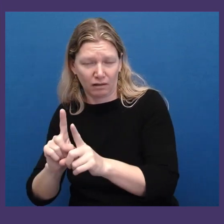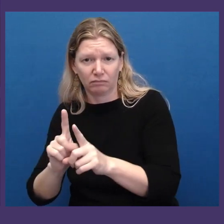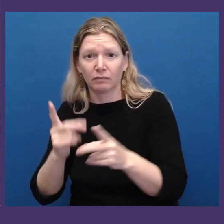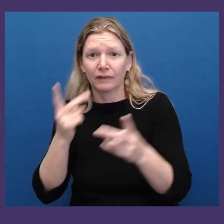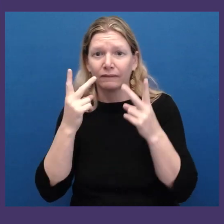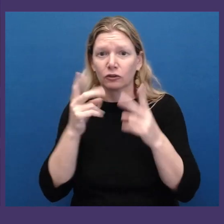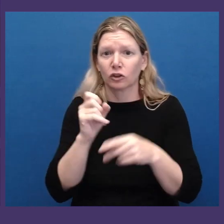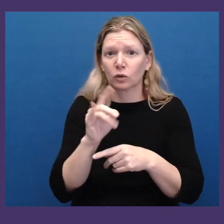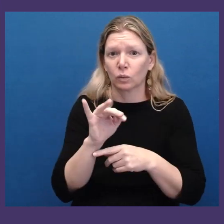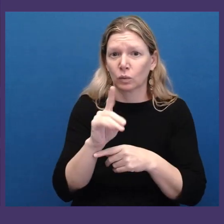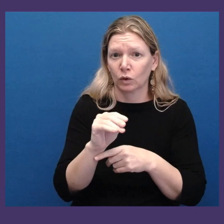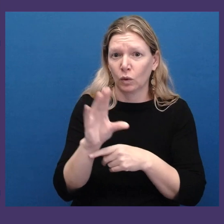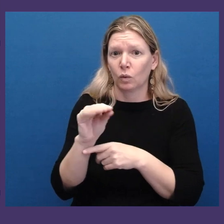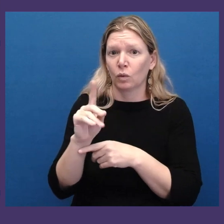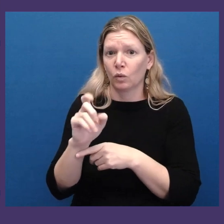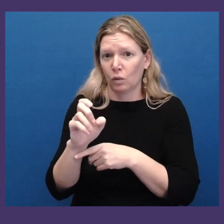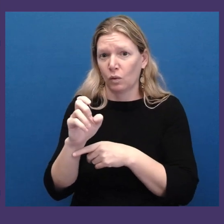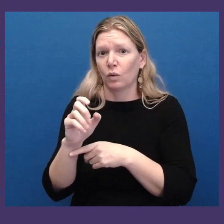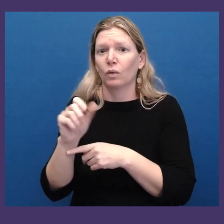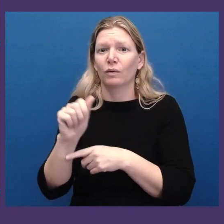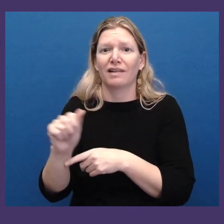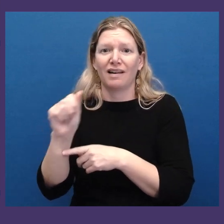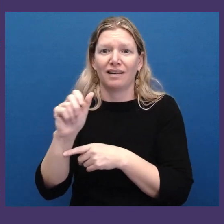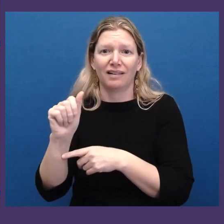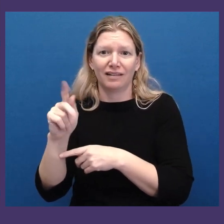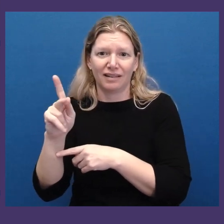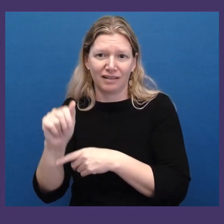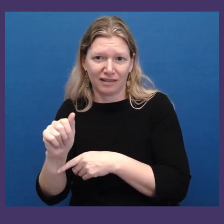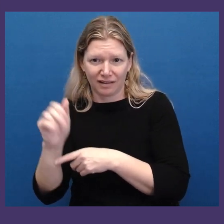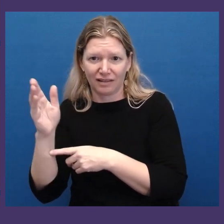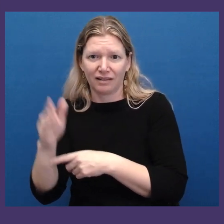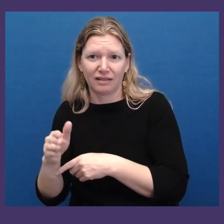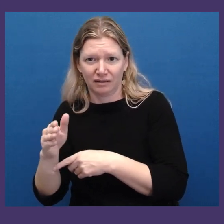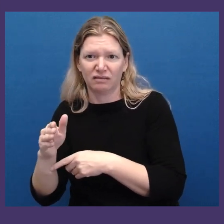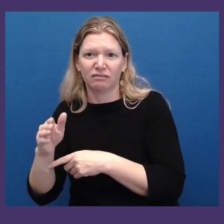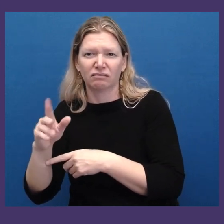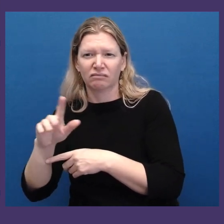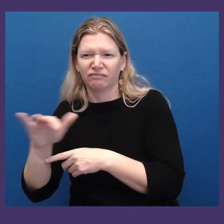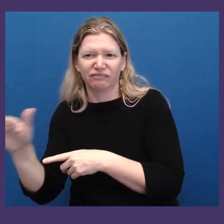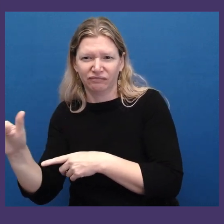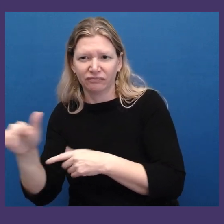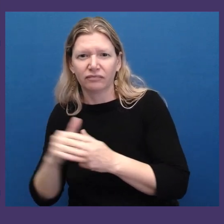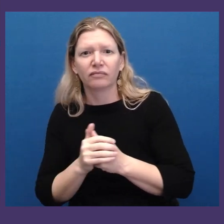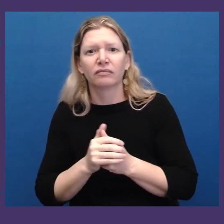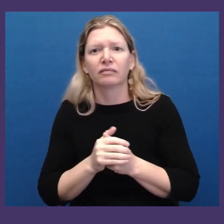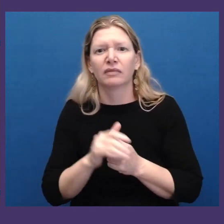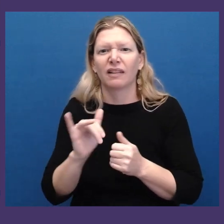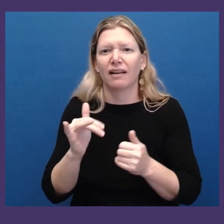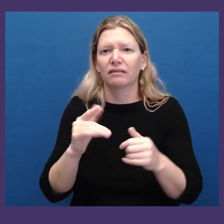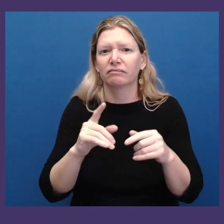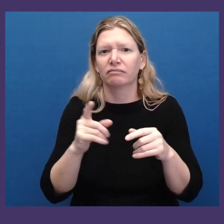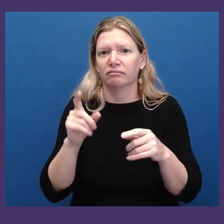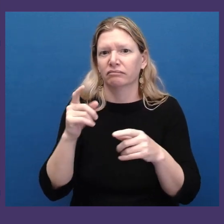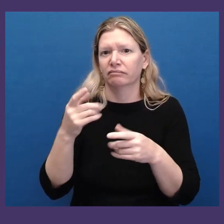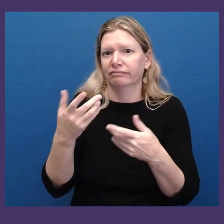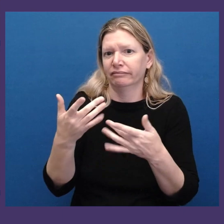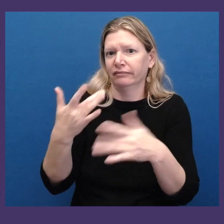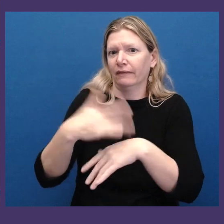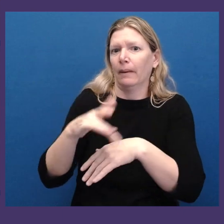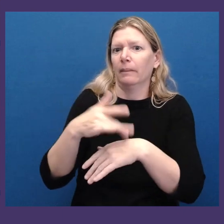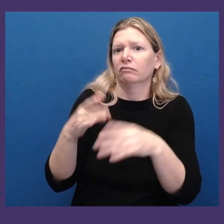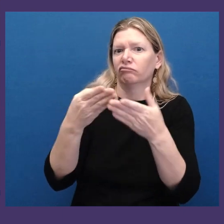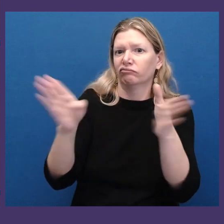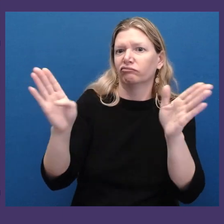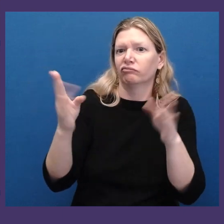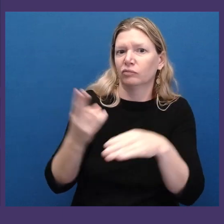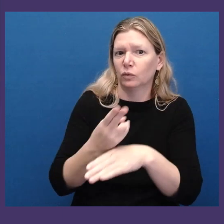aka.ms/vision for Copilot. Now, one of the things that can make the public cloud hard to use is that it's primarily interacted with by clicking within